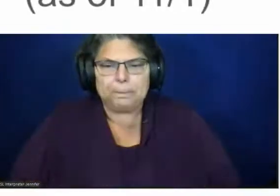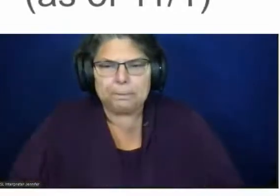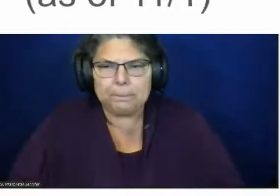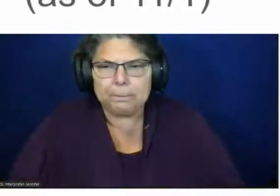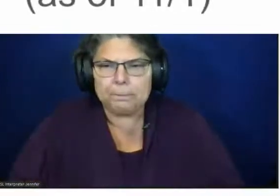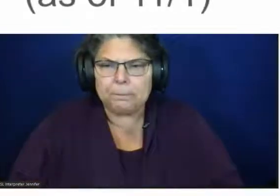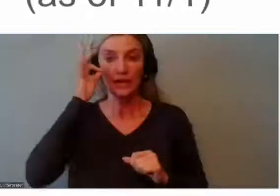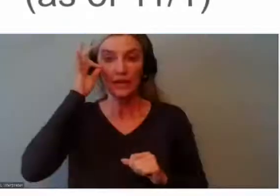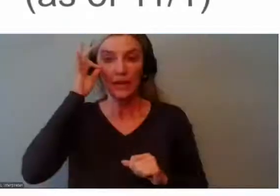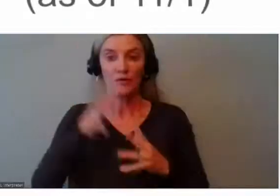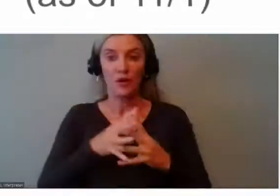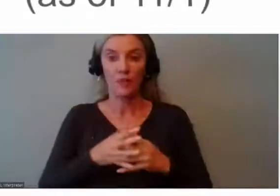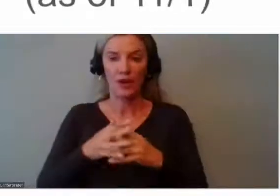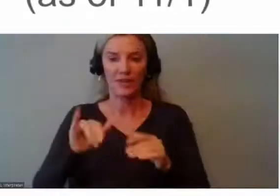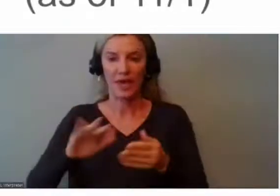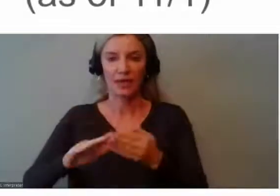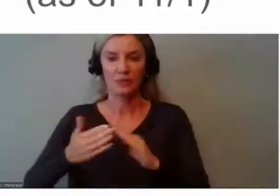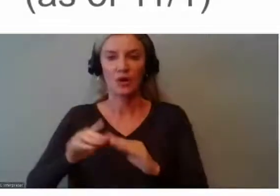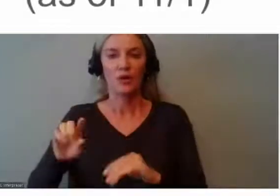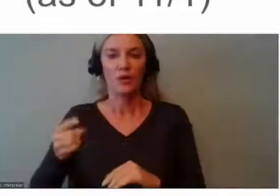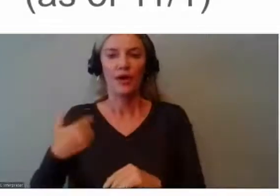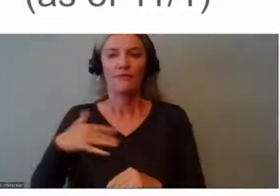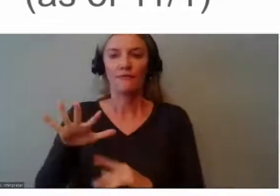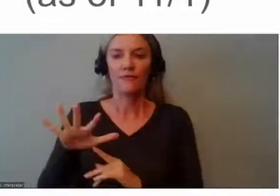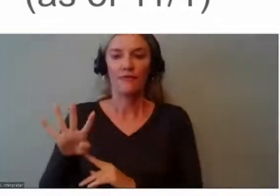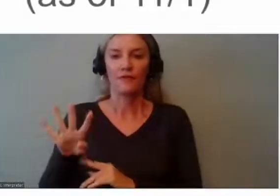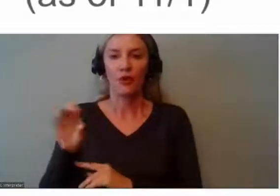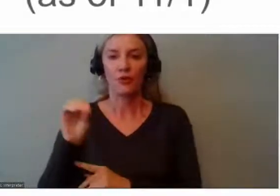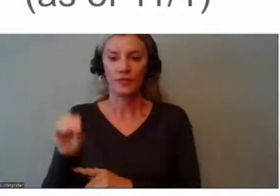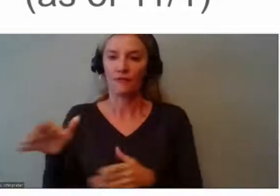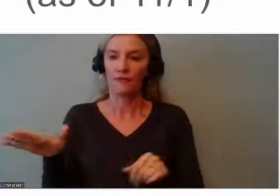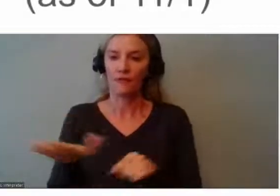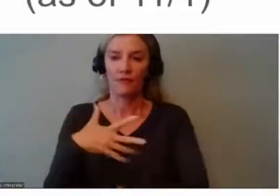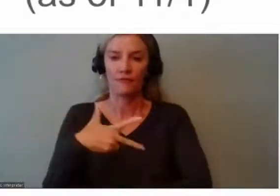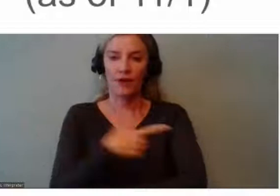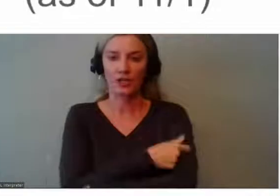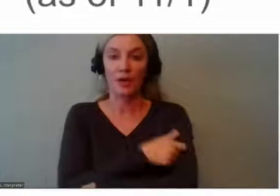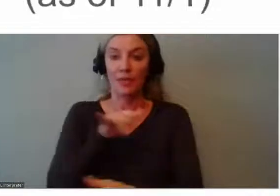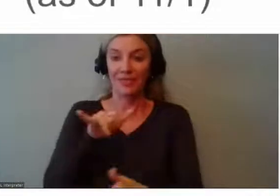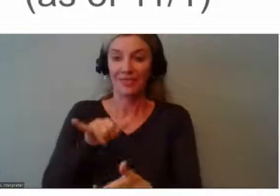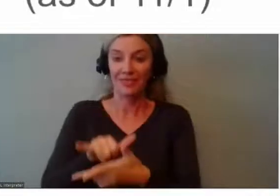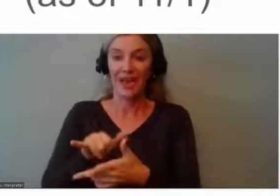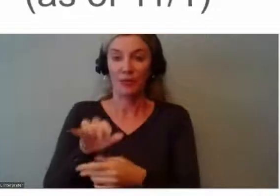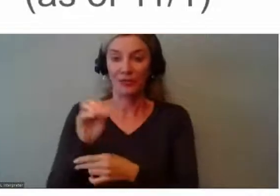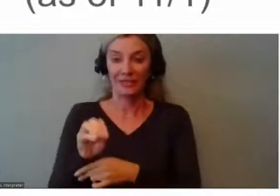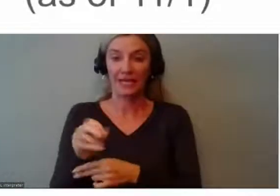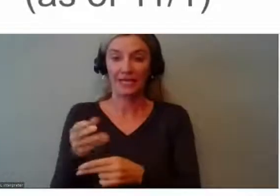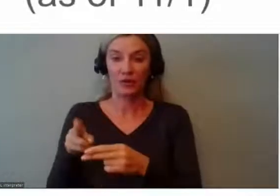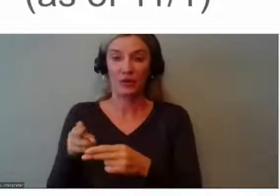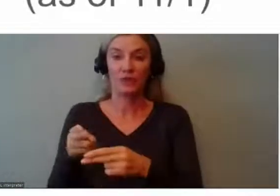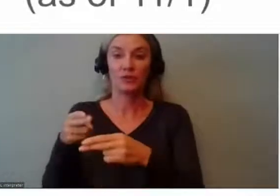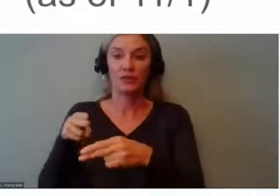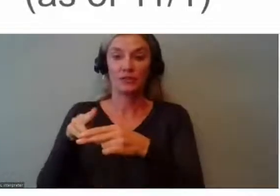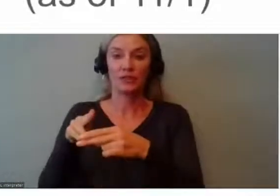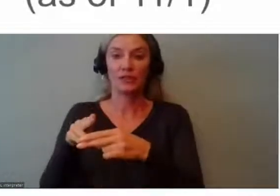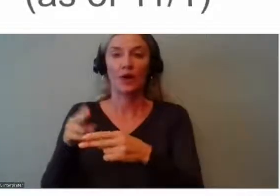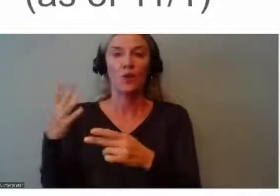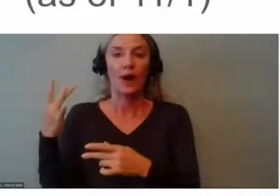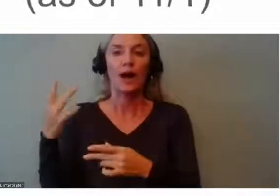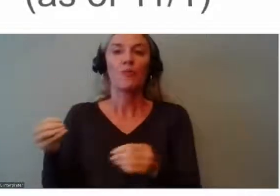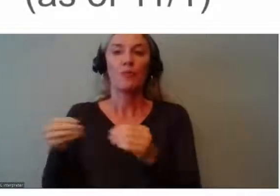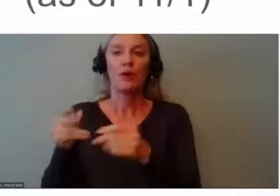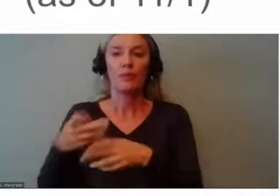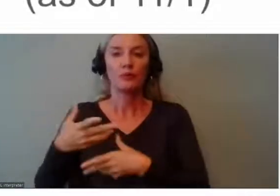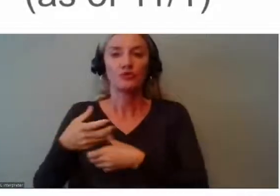only 50.4 fully vaccinated, but that number is increasing as the trust in the vaccine is